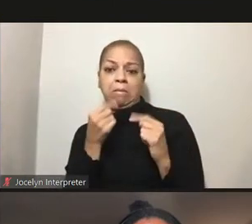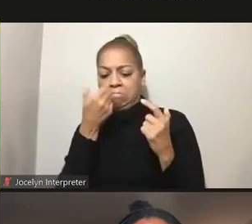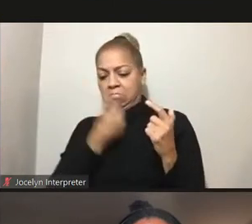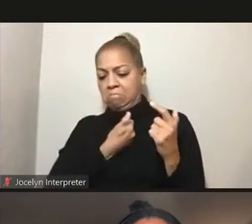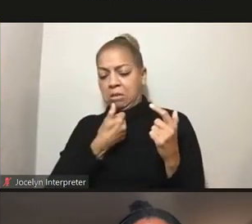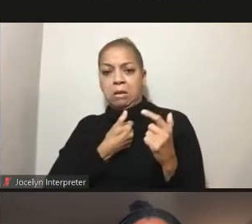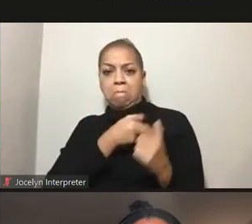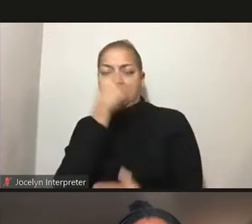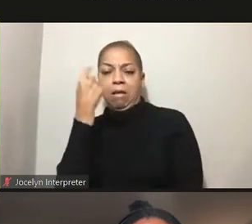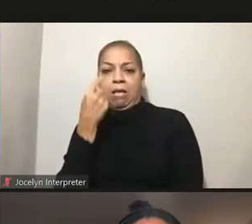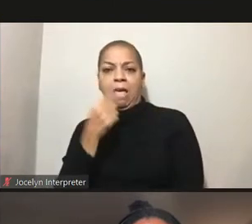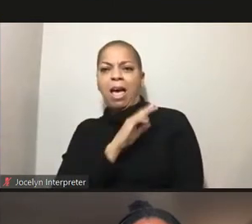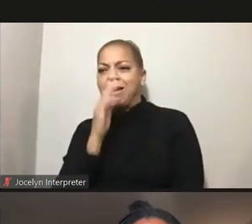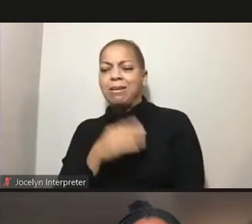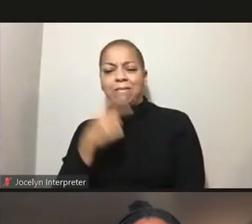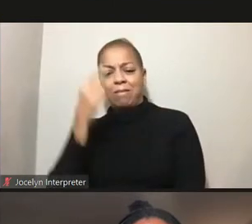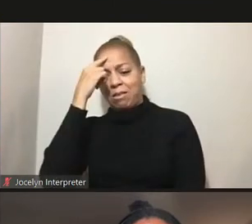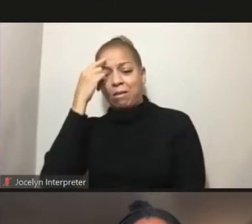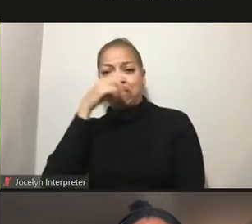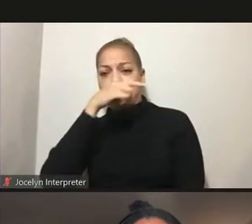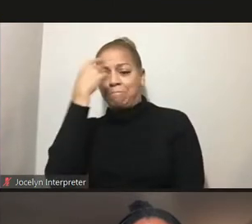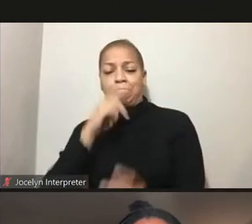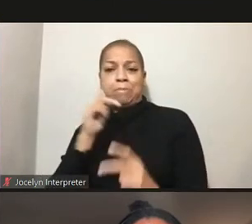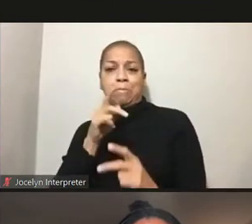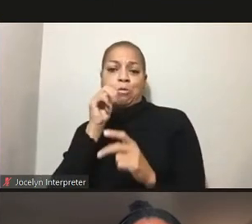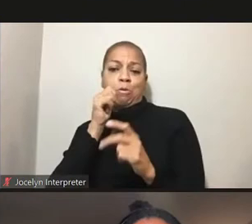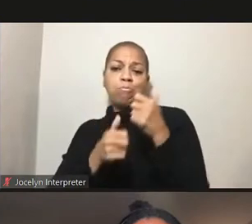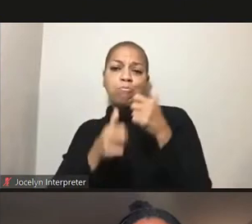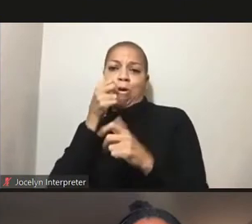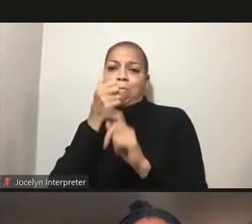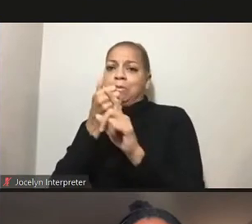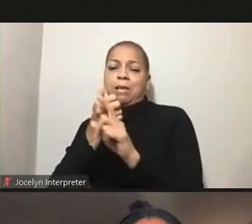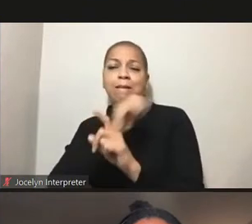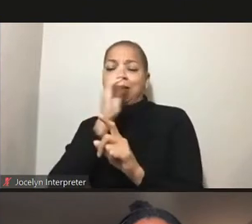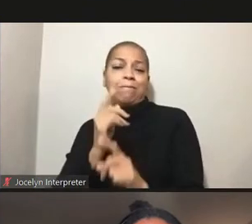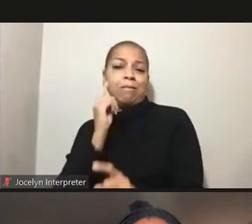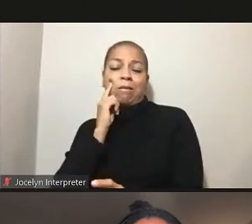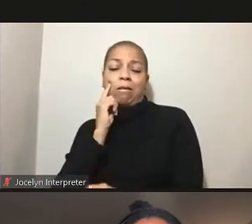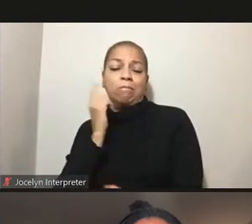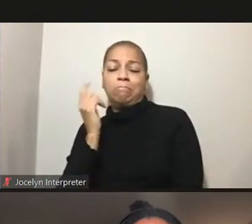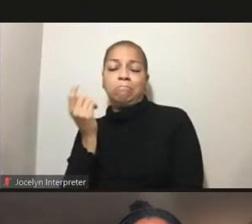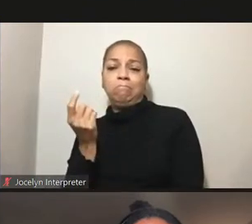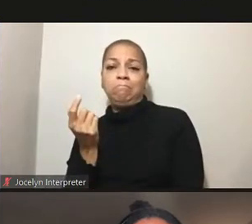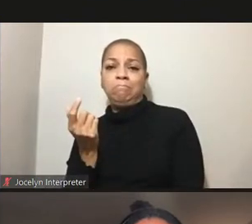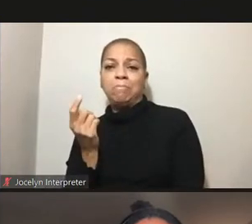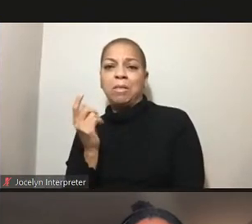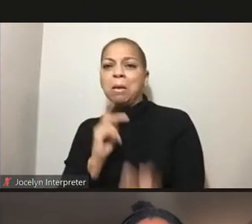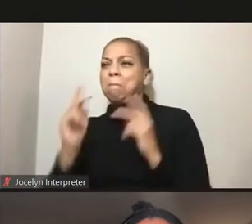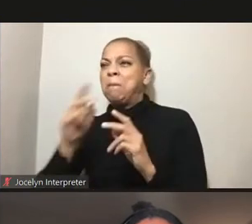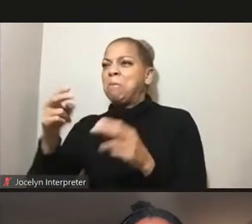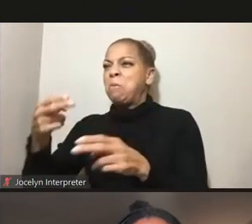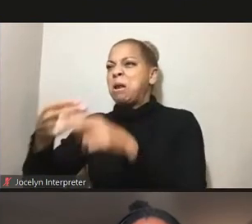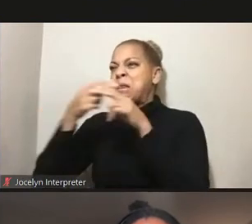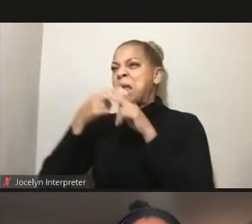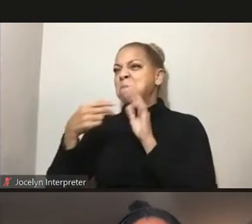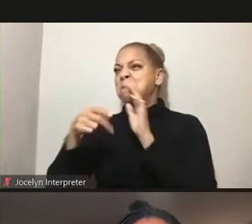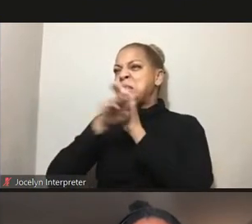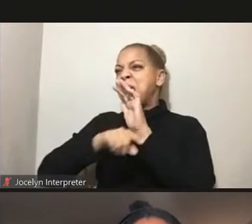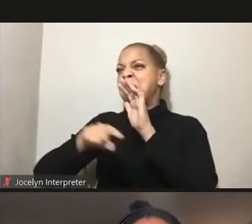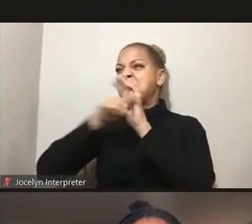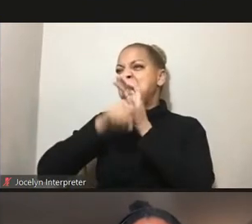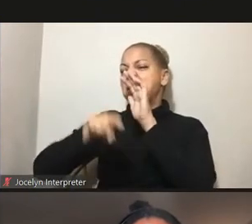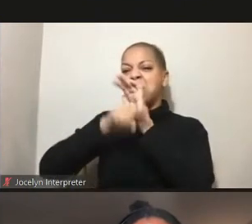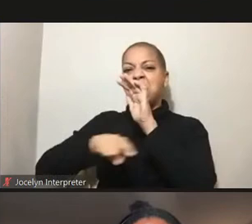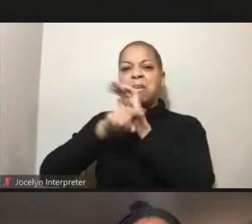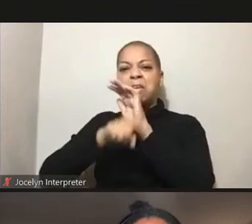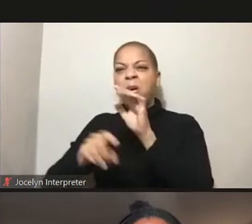I never thought Black people were the problem. Like I never did. Like, and people would call me names and stuff like that, and horrible